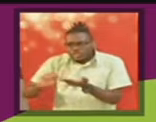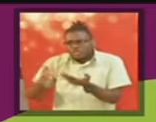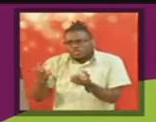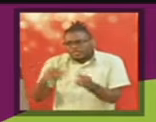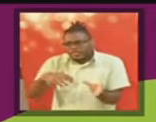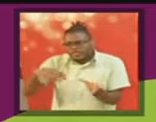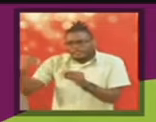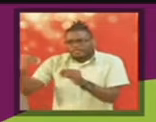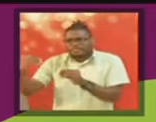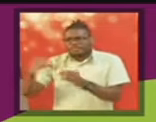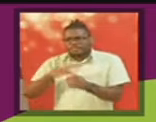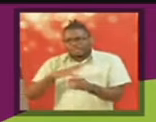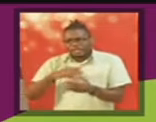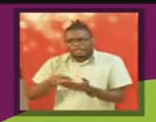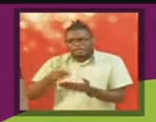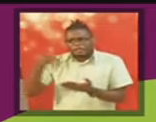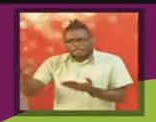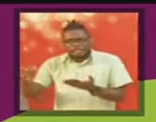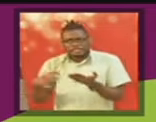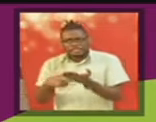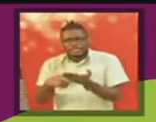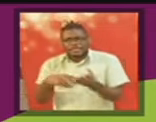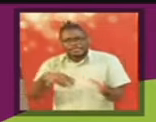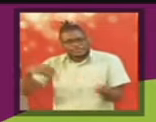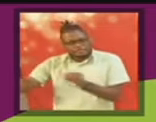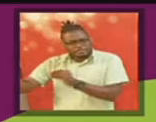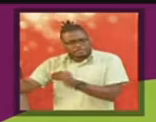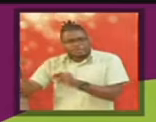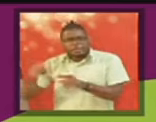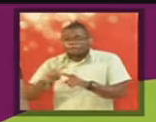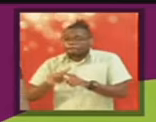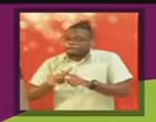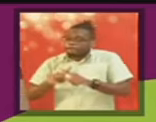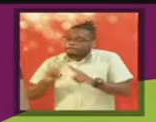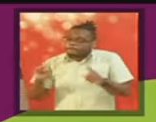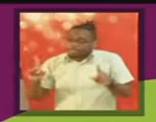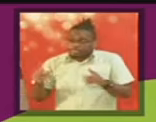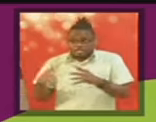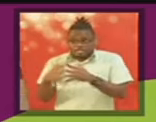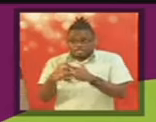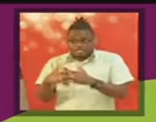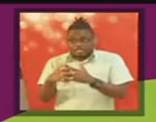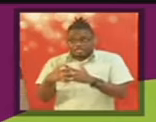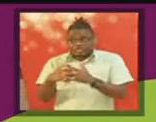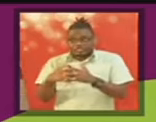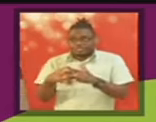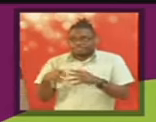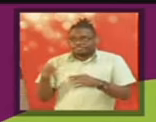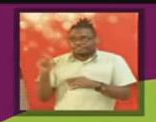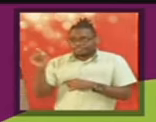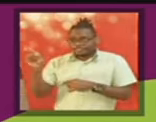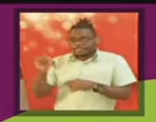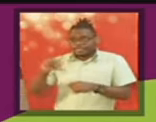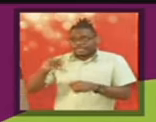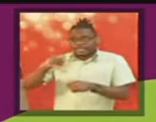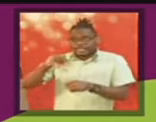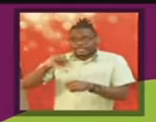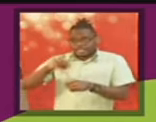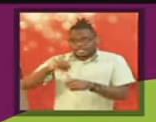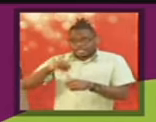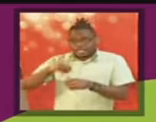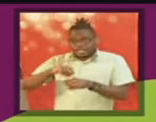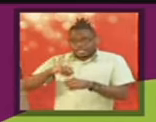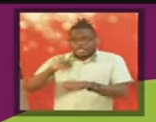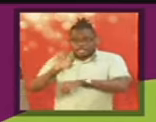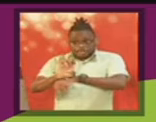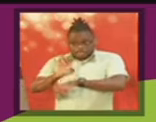when other checks were made to the American embassy, they were also told that it's not necessary to get an exemption. I